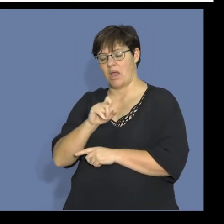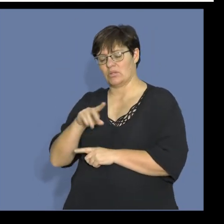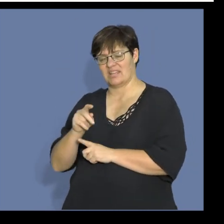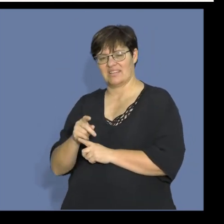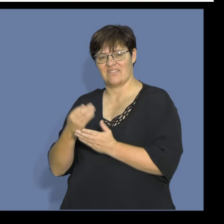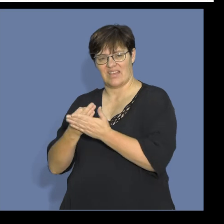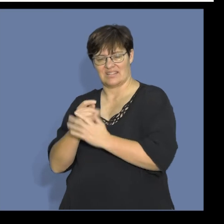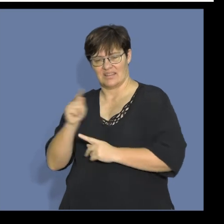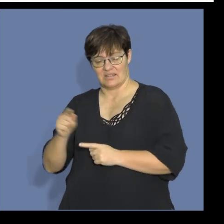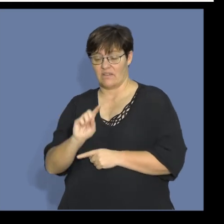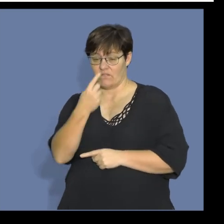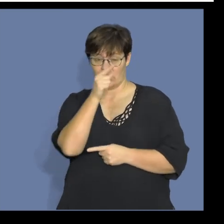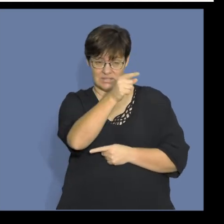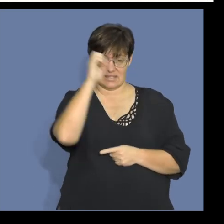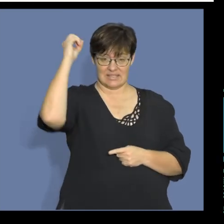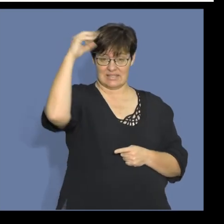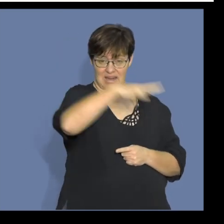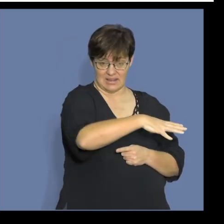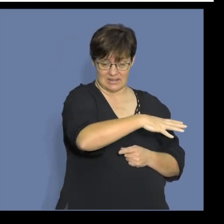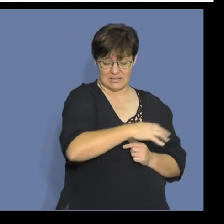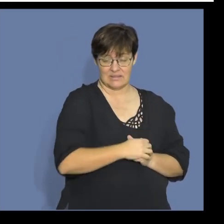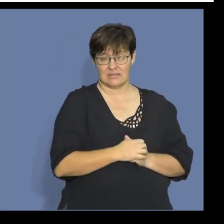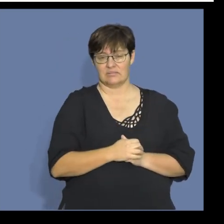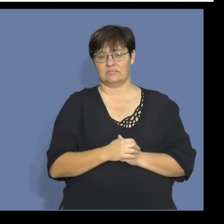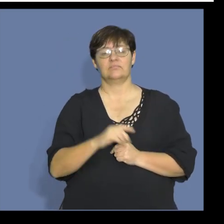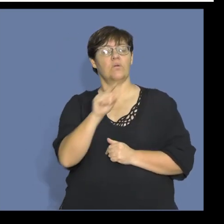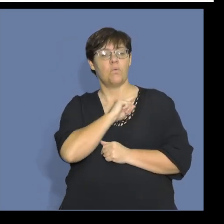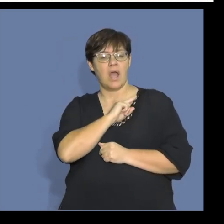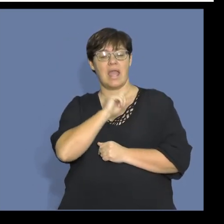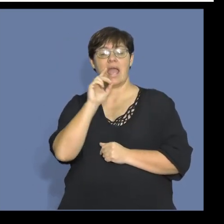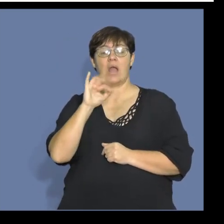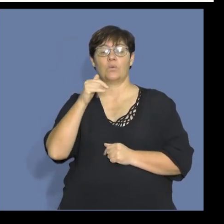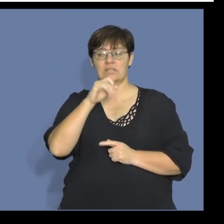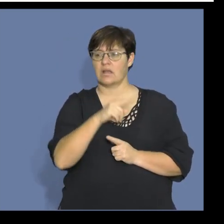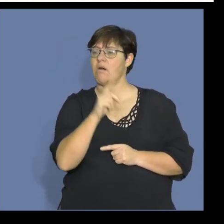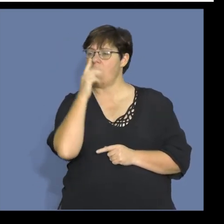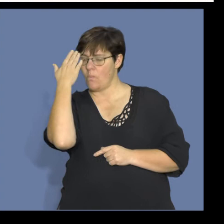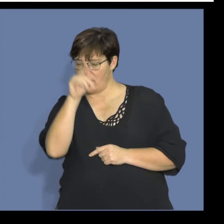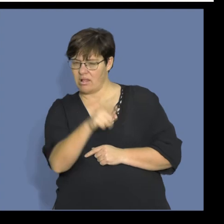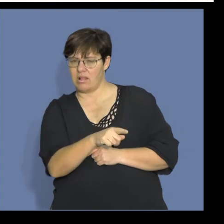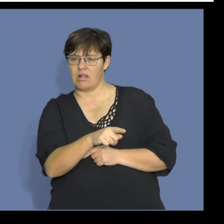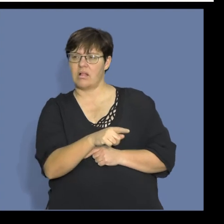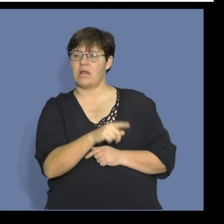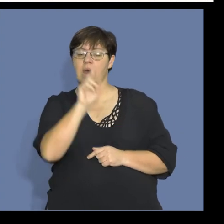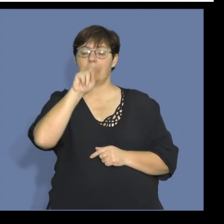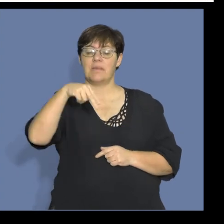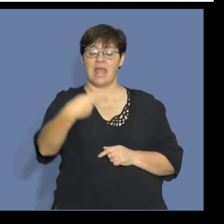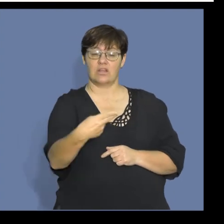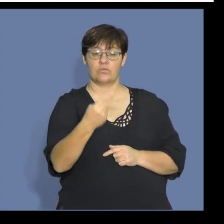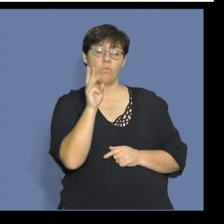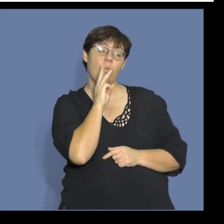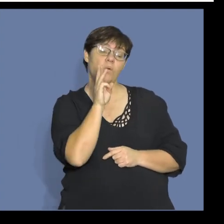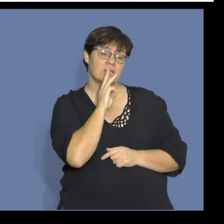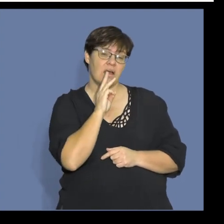can influence the biotic factors. So the first factor is sunlight. And because we are in an aquatic environment, we do know that